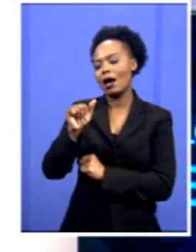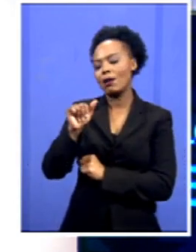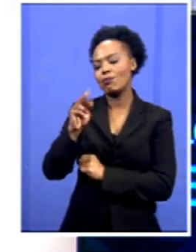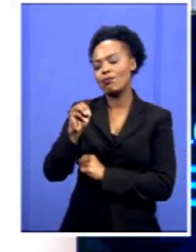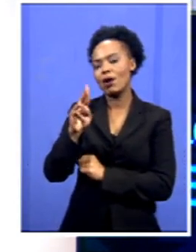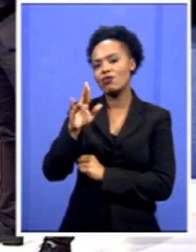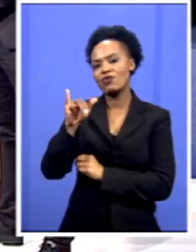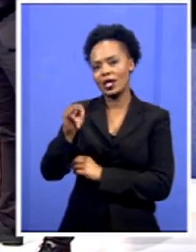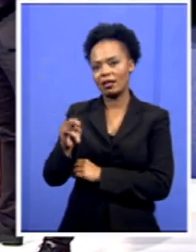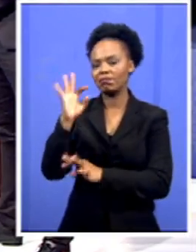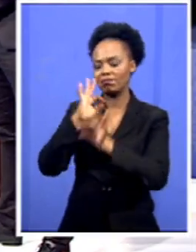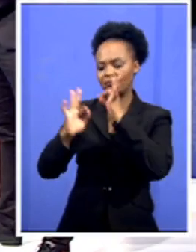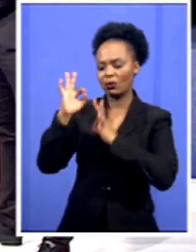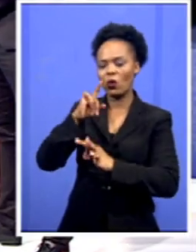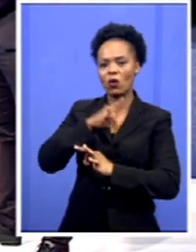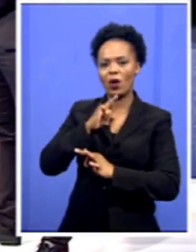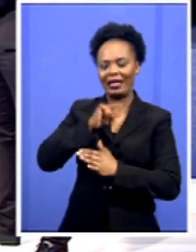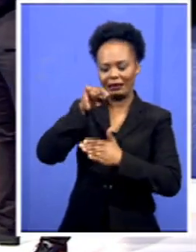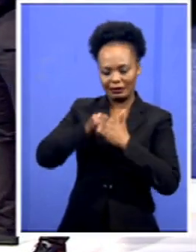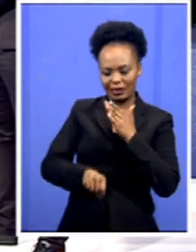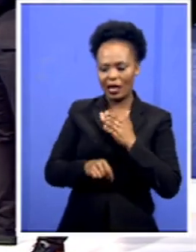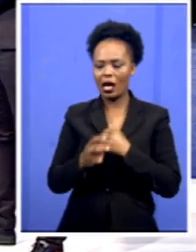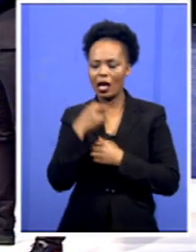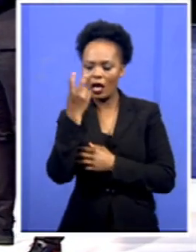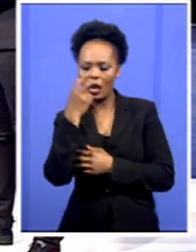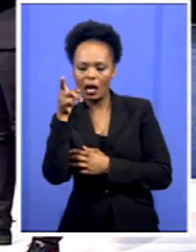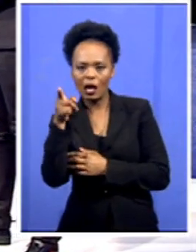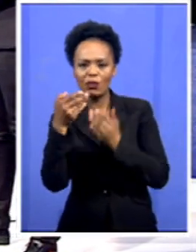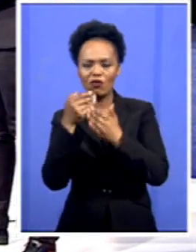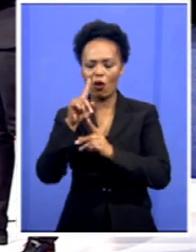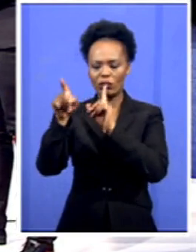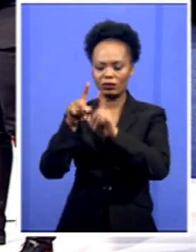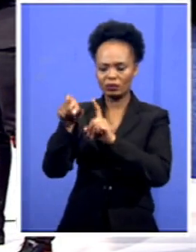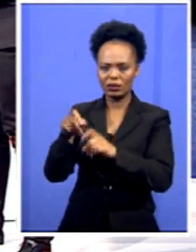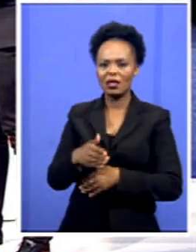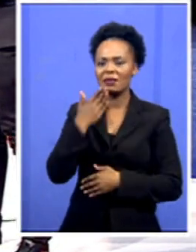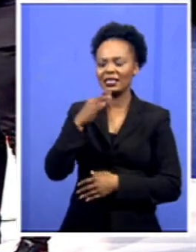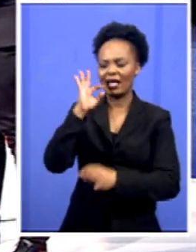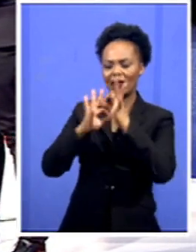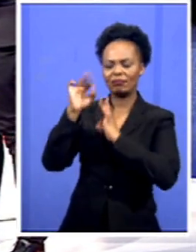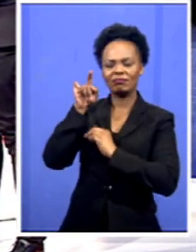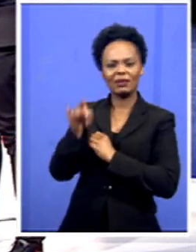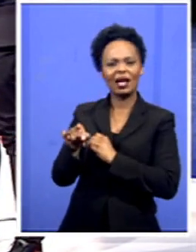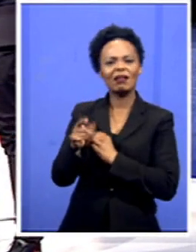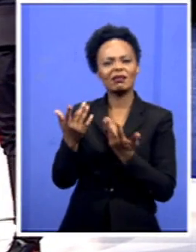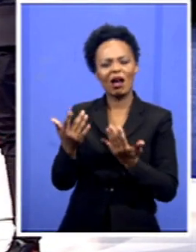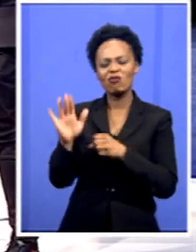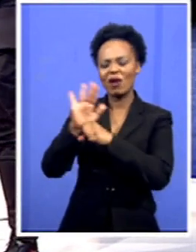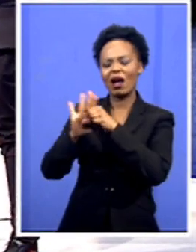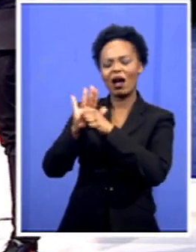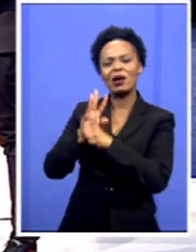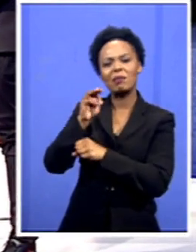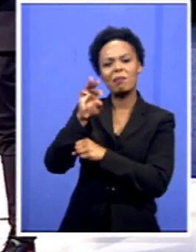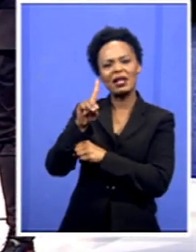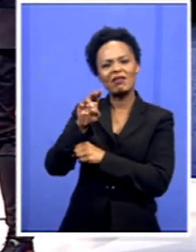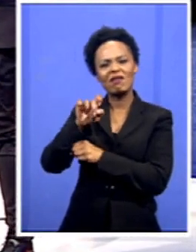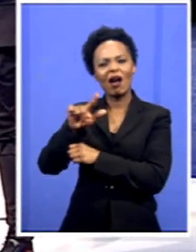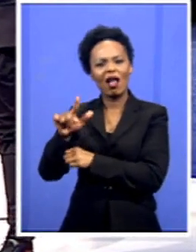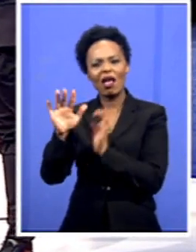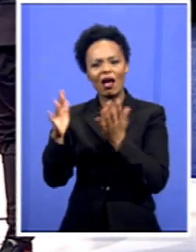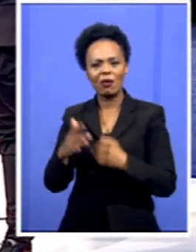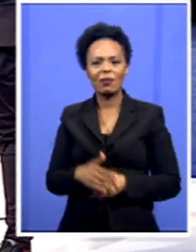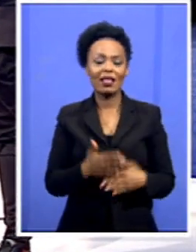this, as we always do, take a deep dive before we get into discussions. So tell us about Midva and what goes on there. Well, thank you, Sakina. It's